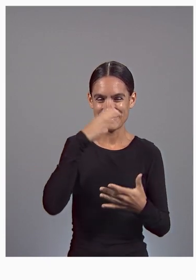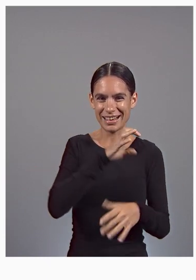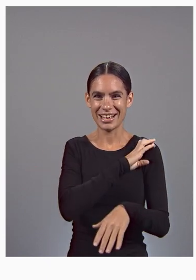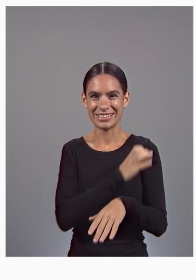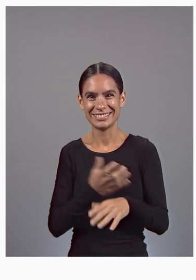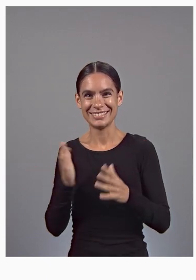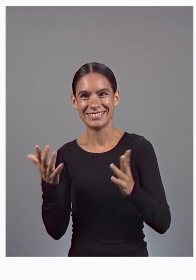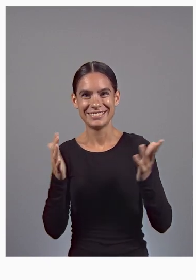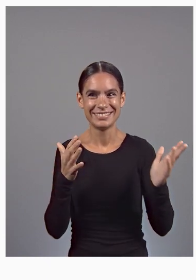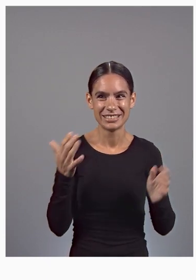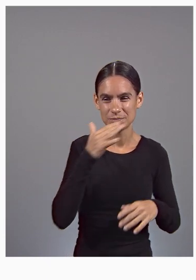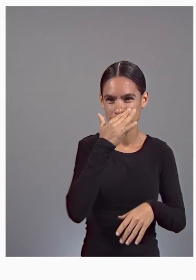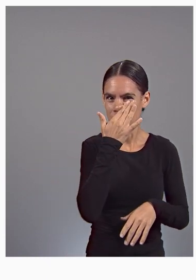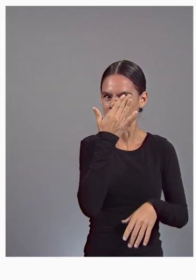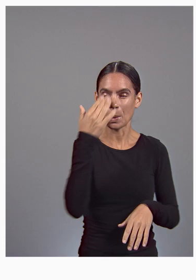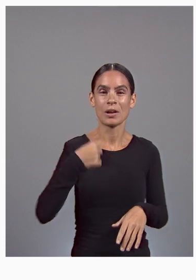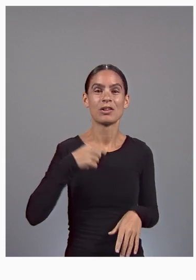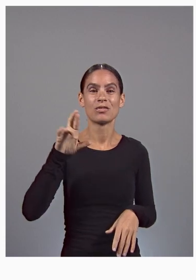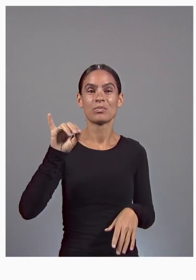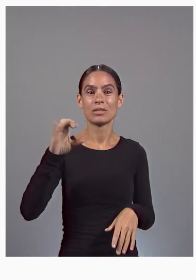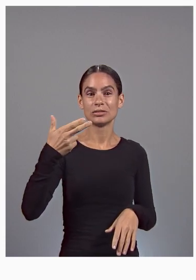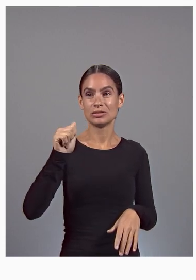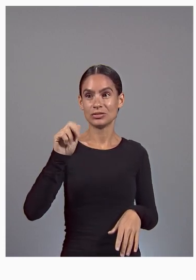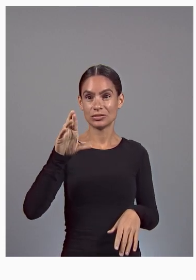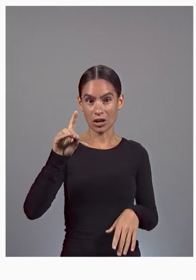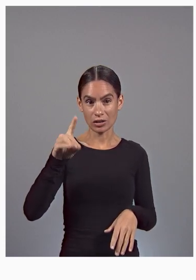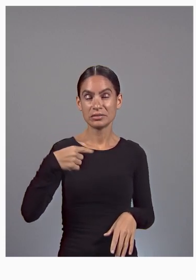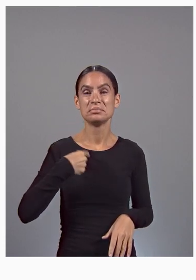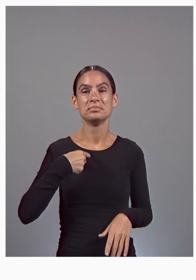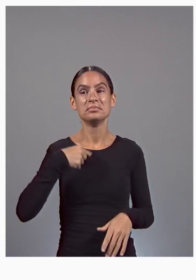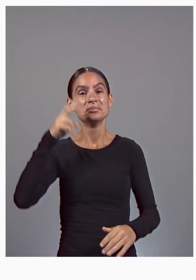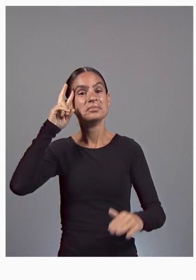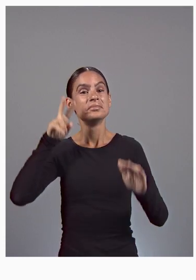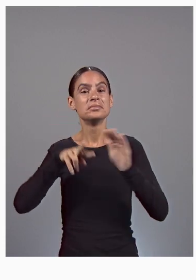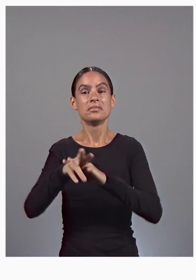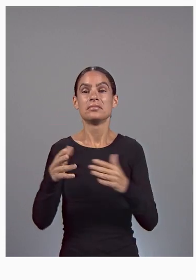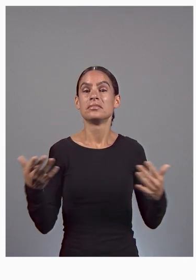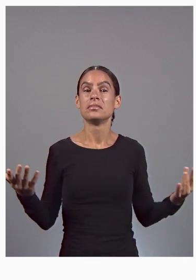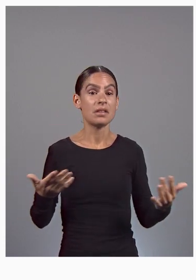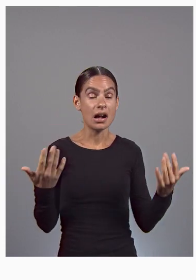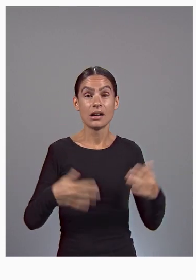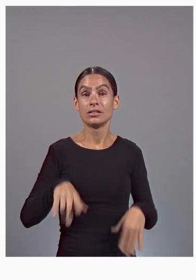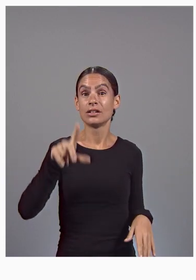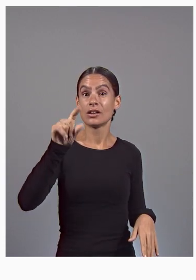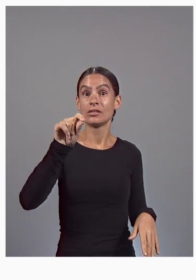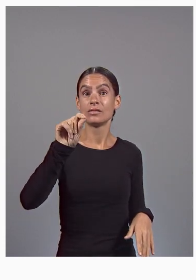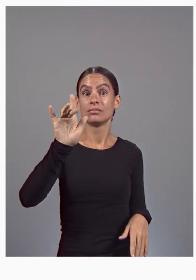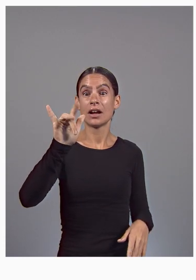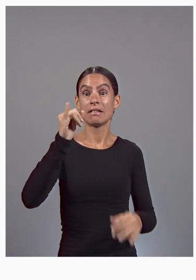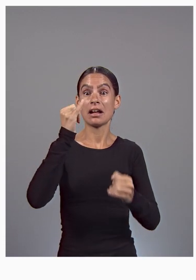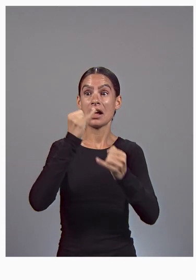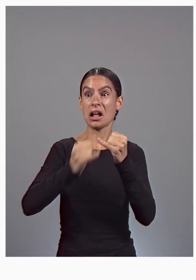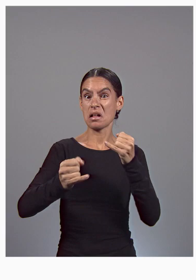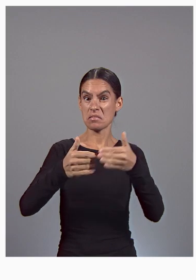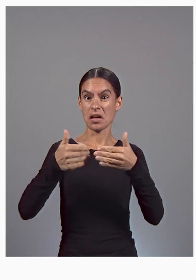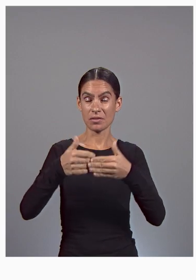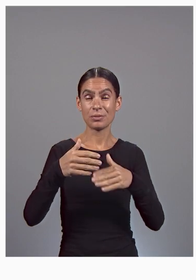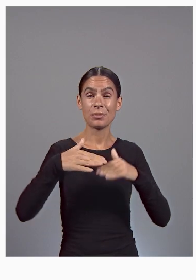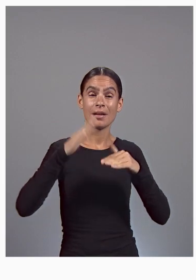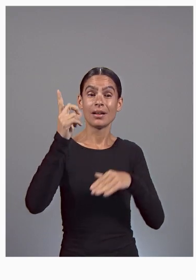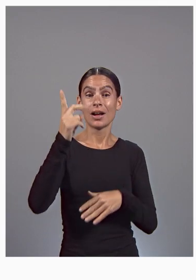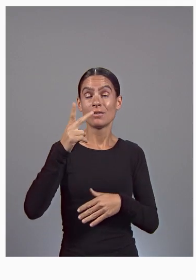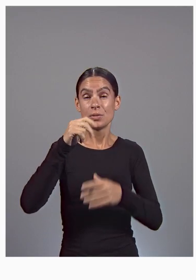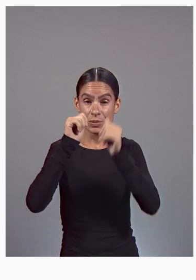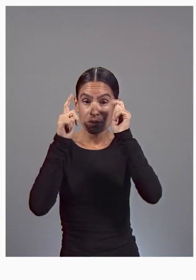Richard Seroter. My prediction for you today is that by the end of 2025, over half of all organizations using public cloud are actually gonna